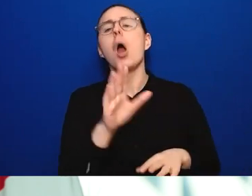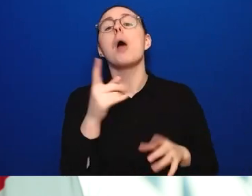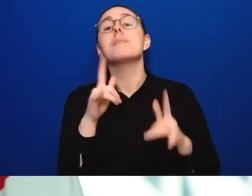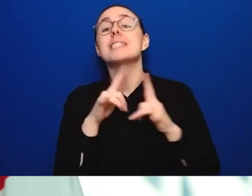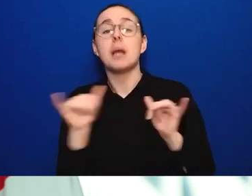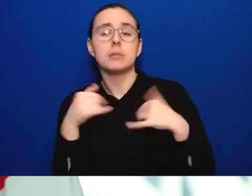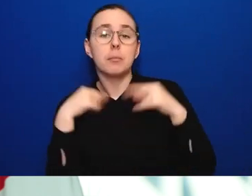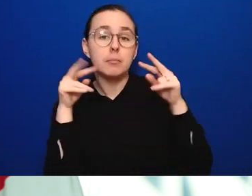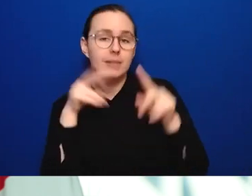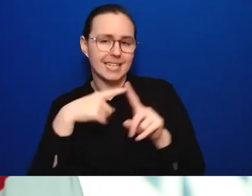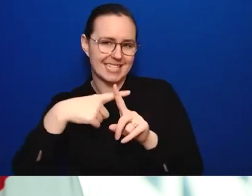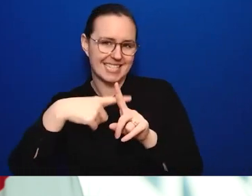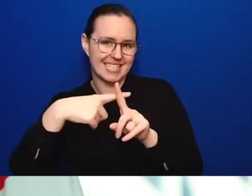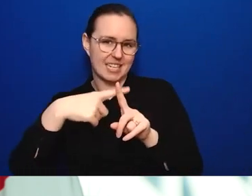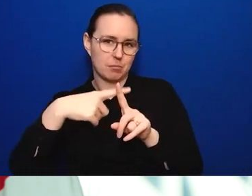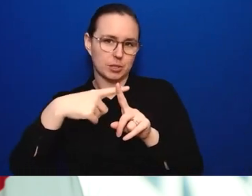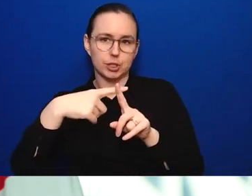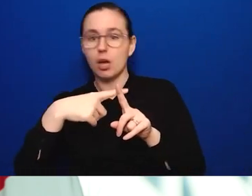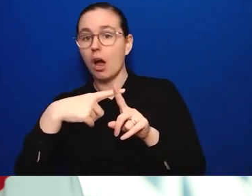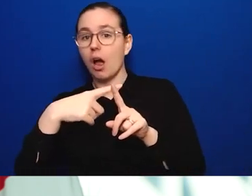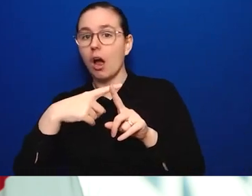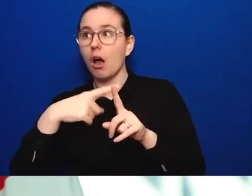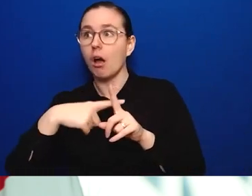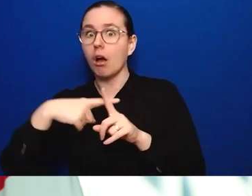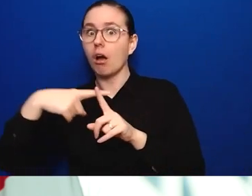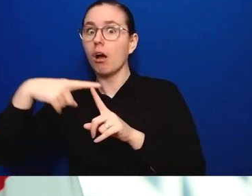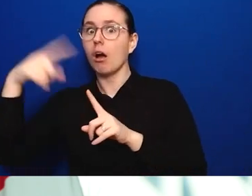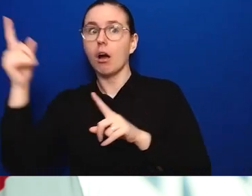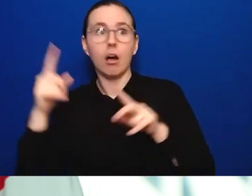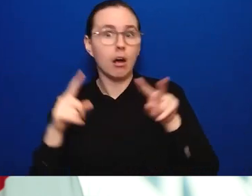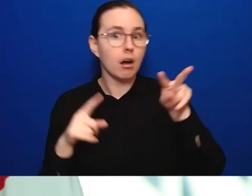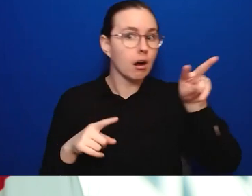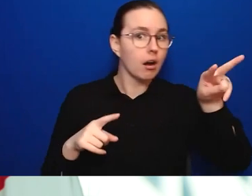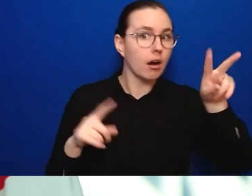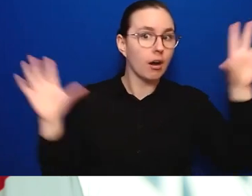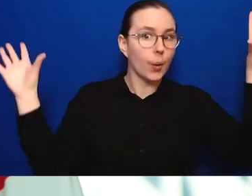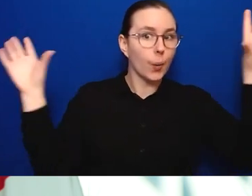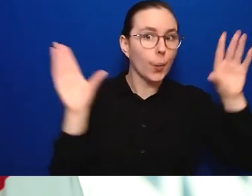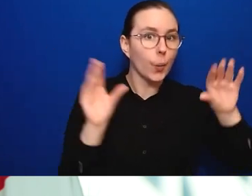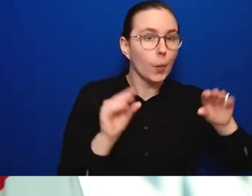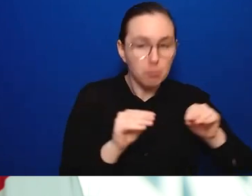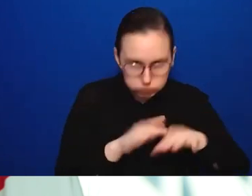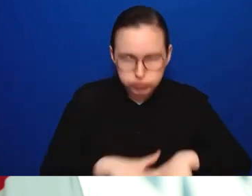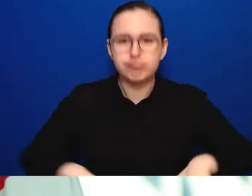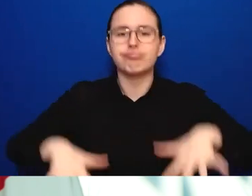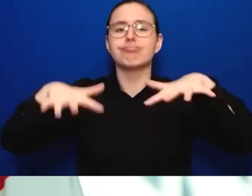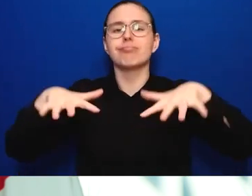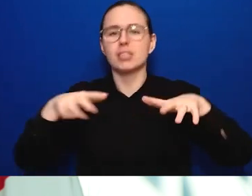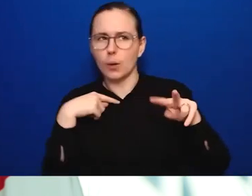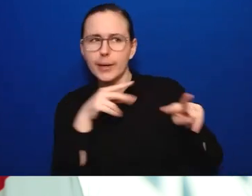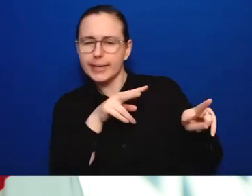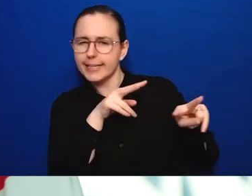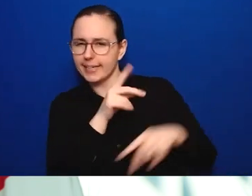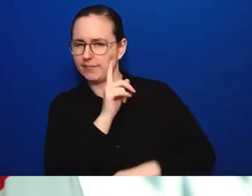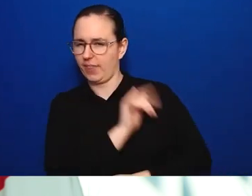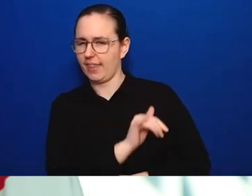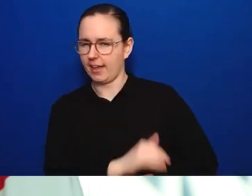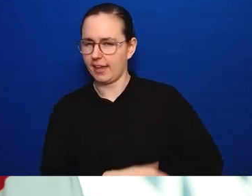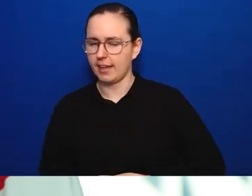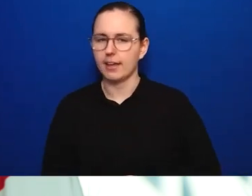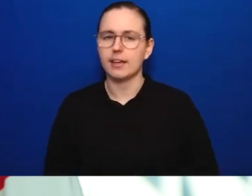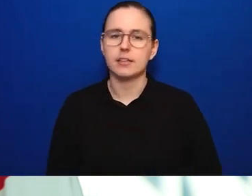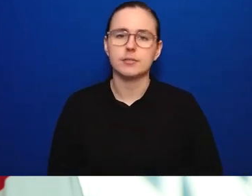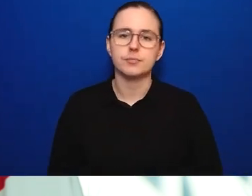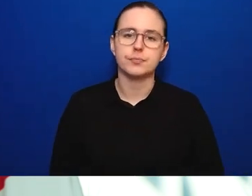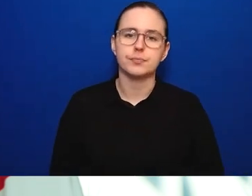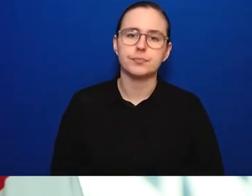does, and that's being monitored very closely, and I receive updates on that on a regular basis. At the same time, the